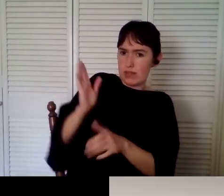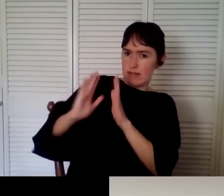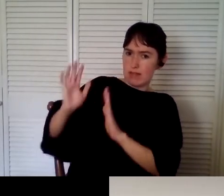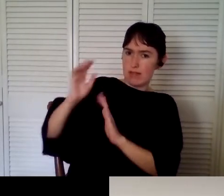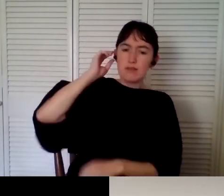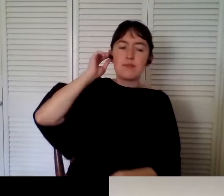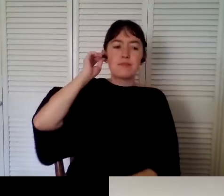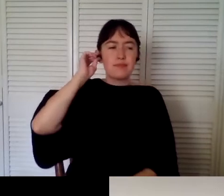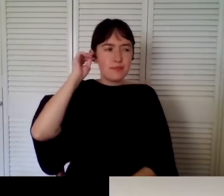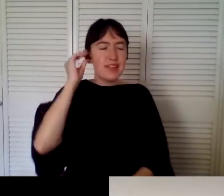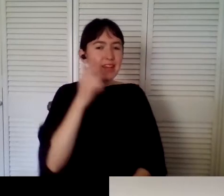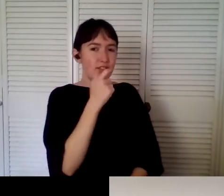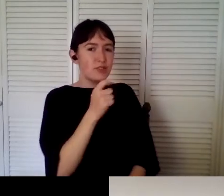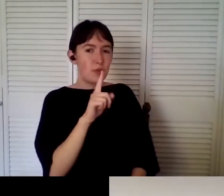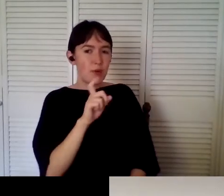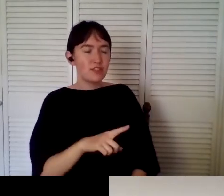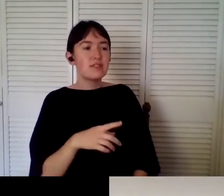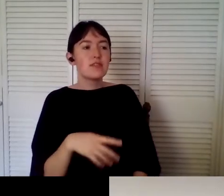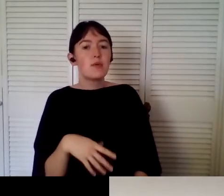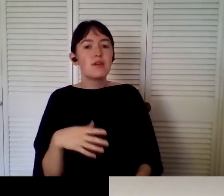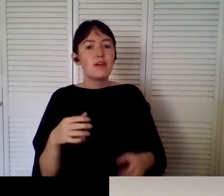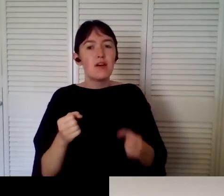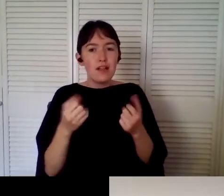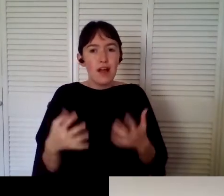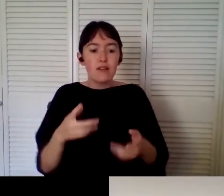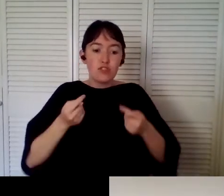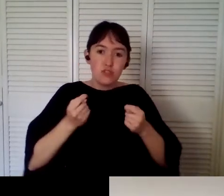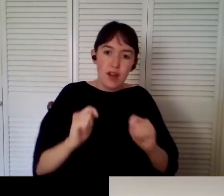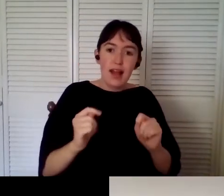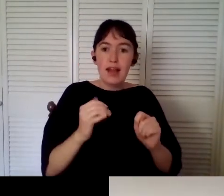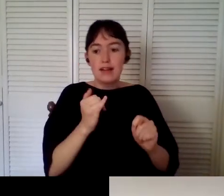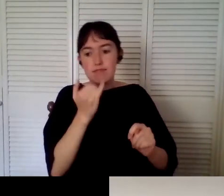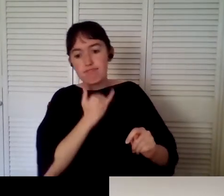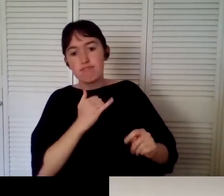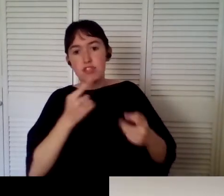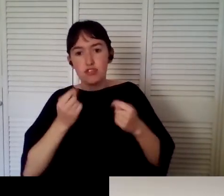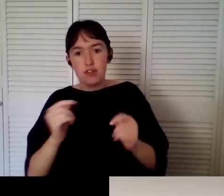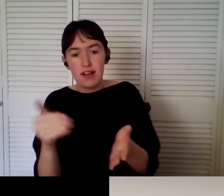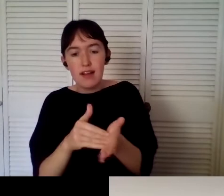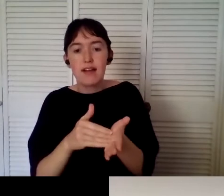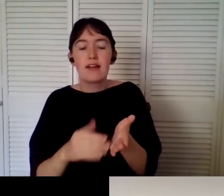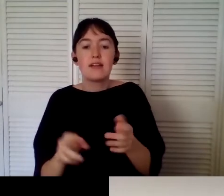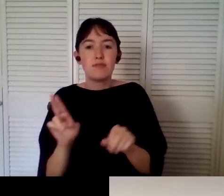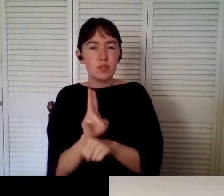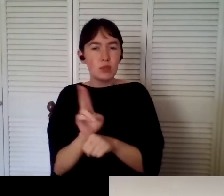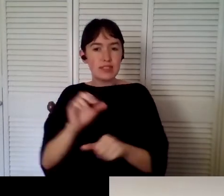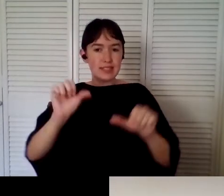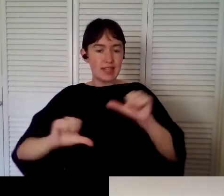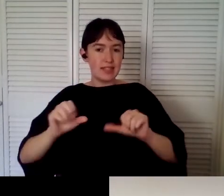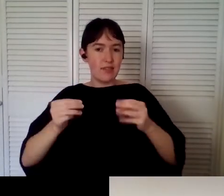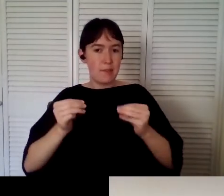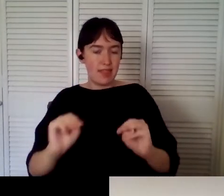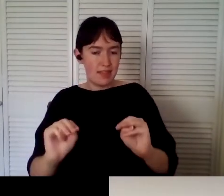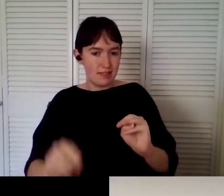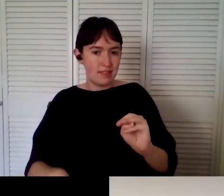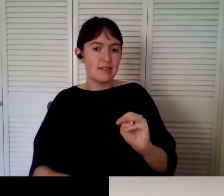error and a lot of use of the scientific method to test, make hypotheses about what you think a